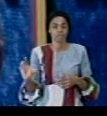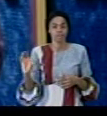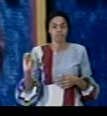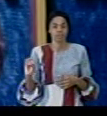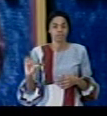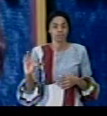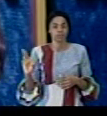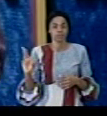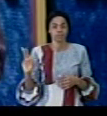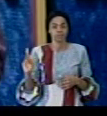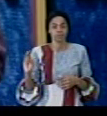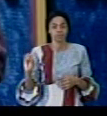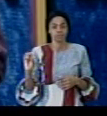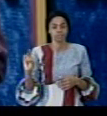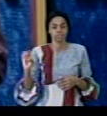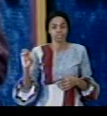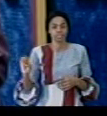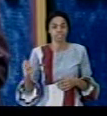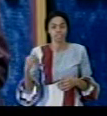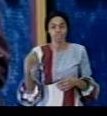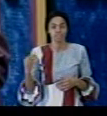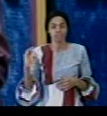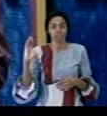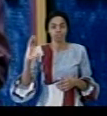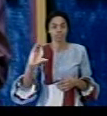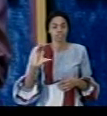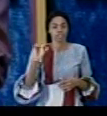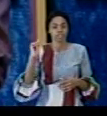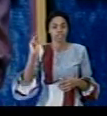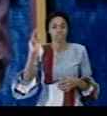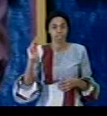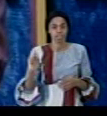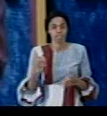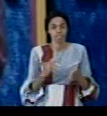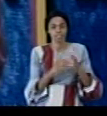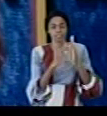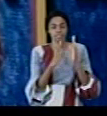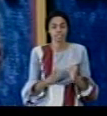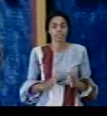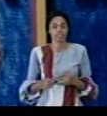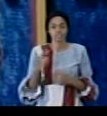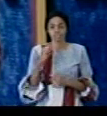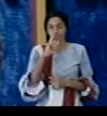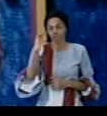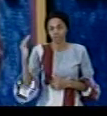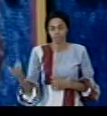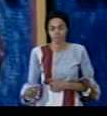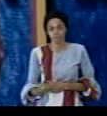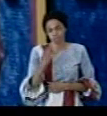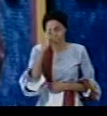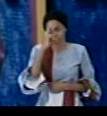Olubode of CAN Director. You are welcome, please.